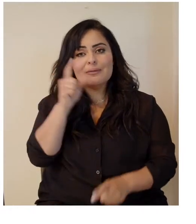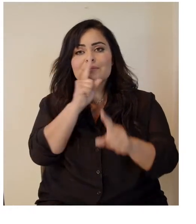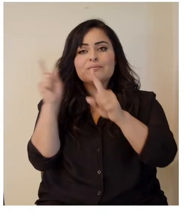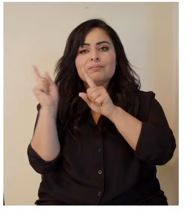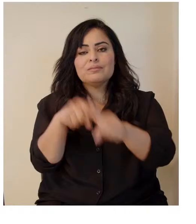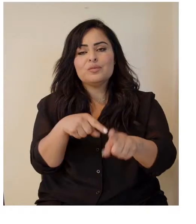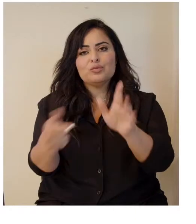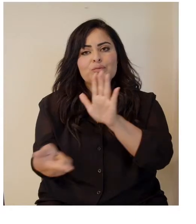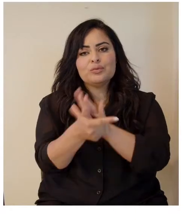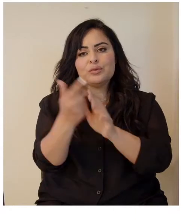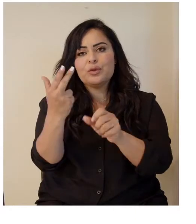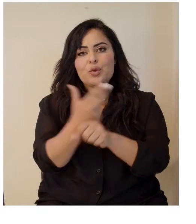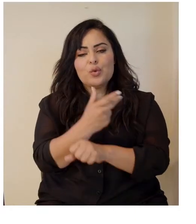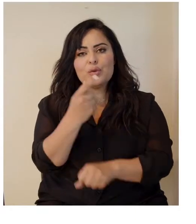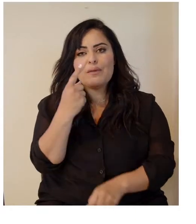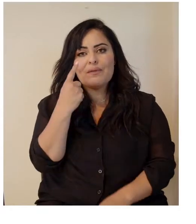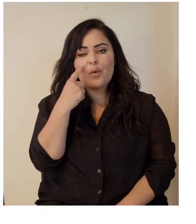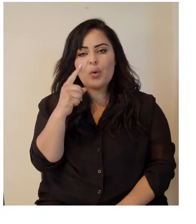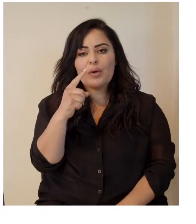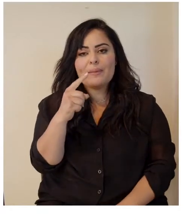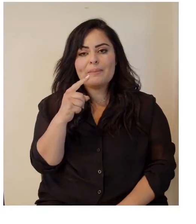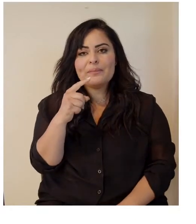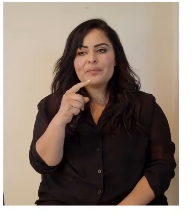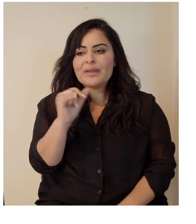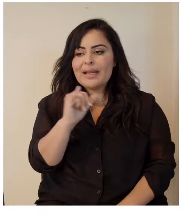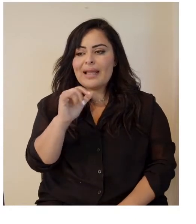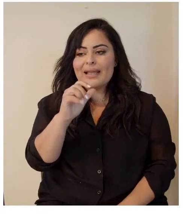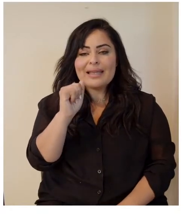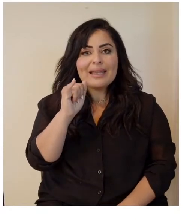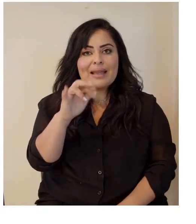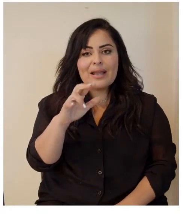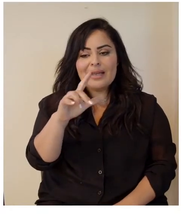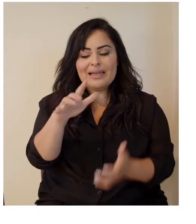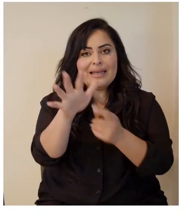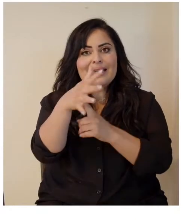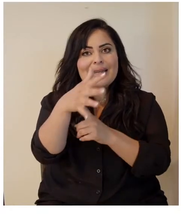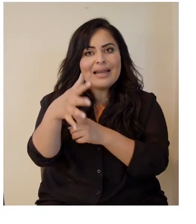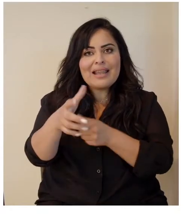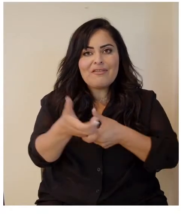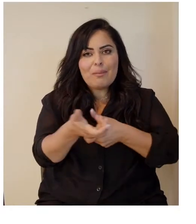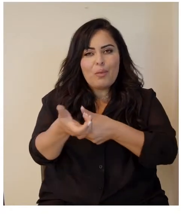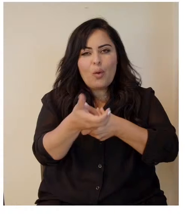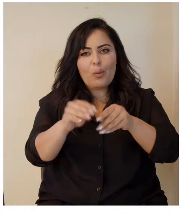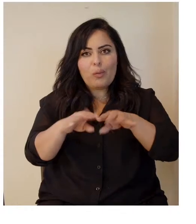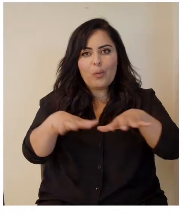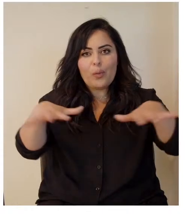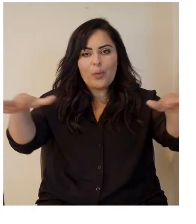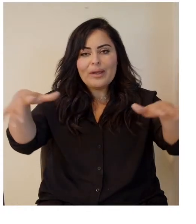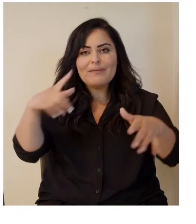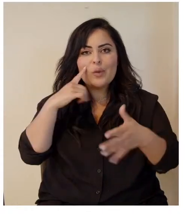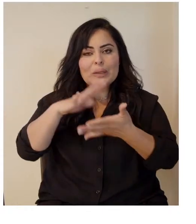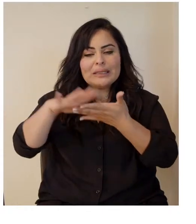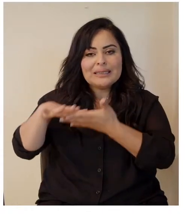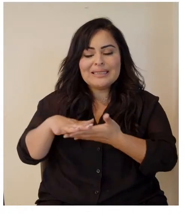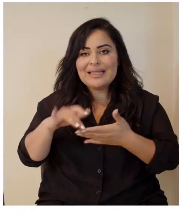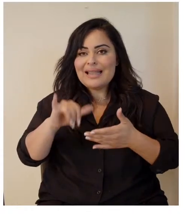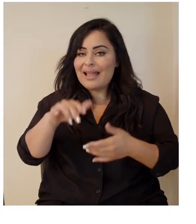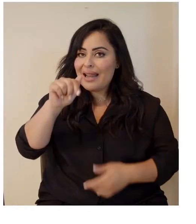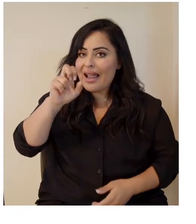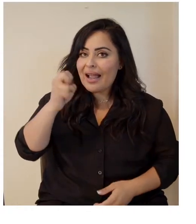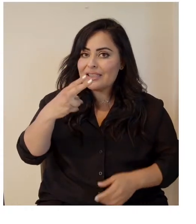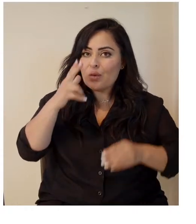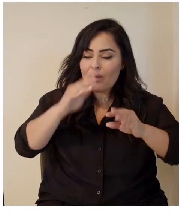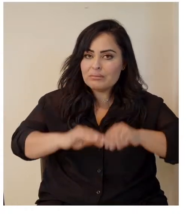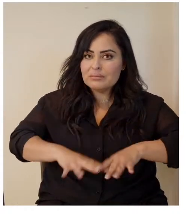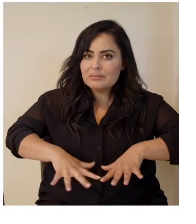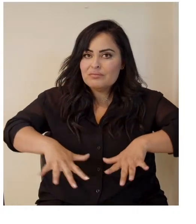the use of blowers, things like leaf blowers. We don't want to aerosolize further the ash that